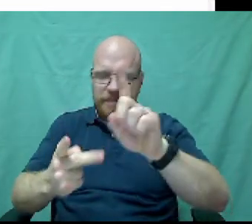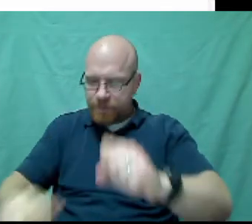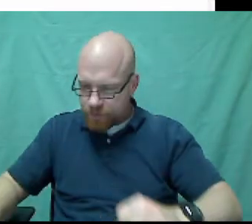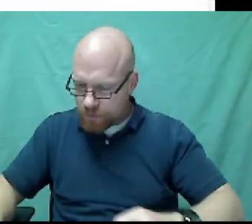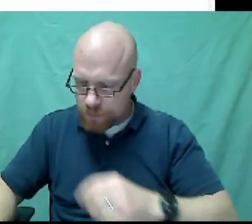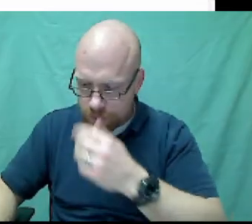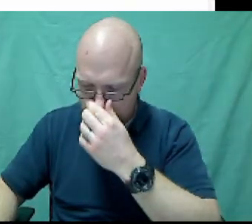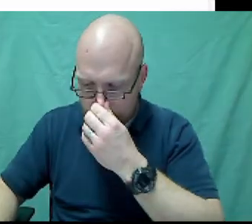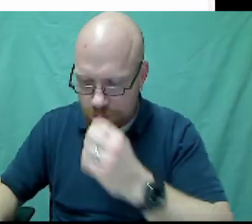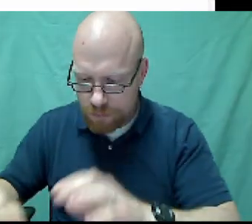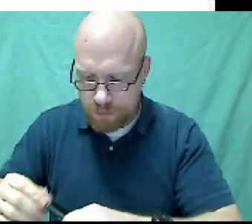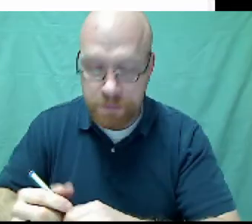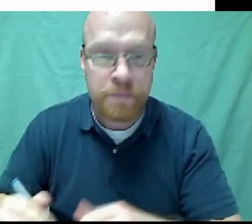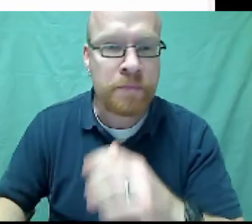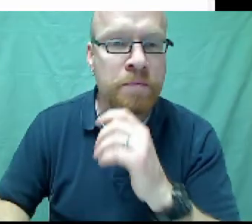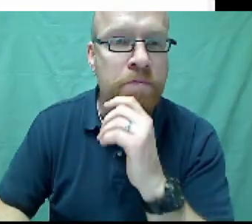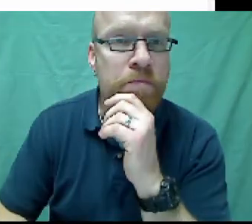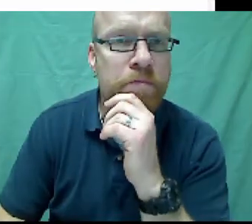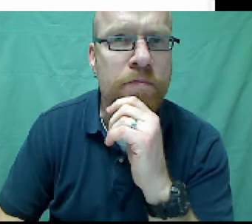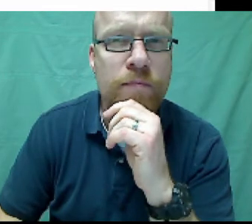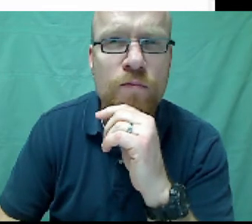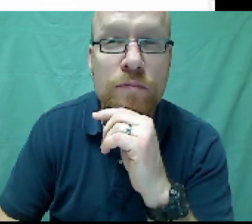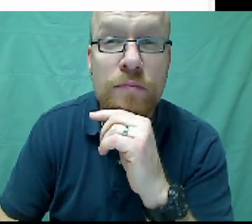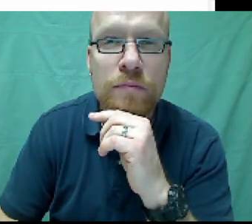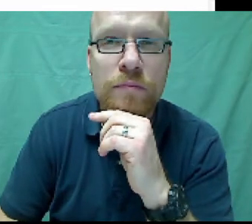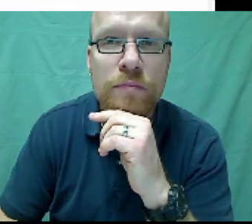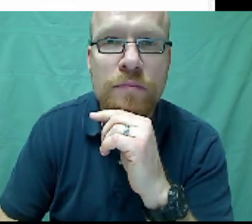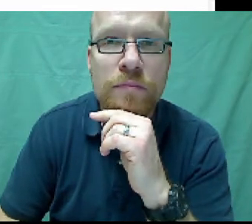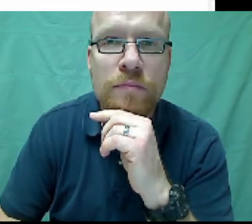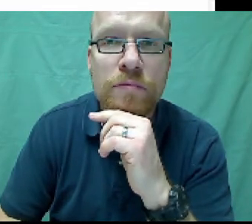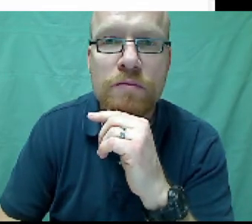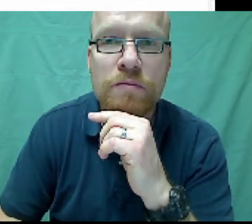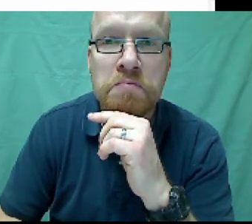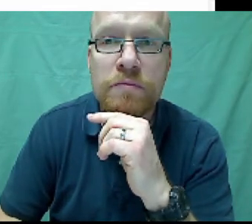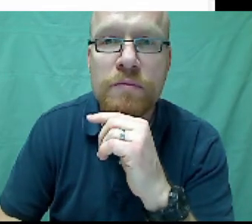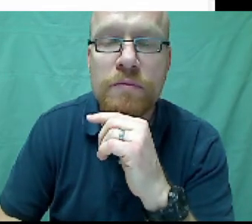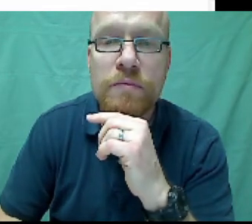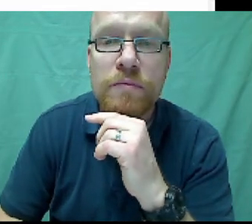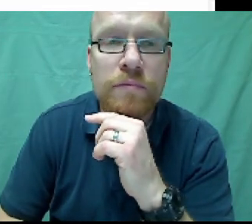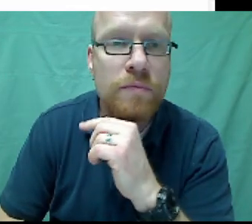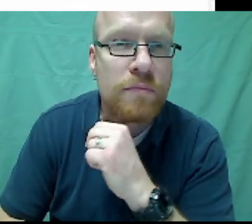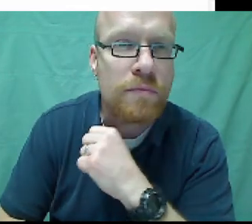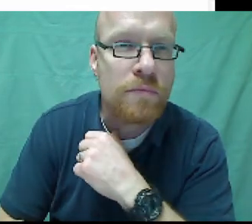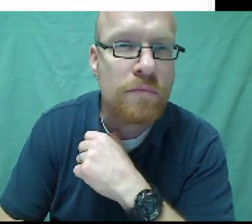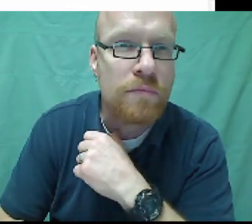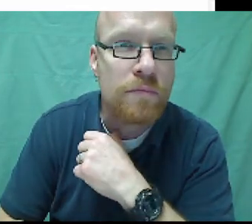Now the first graph with a straight line, it's hard to see, but here it is.